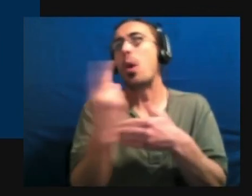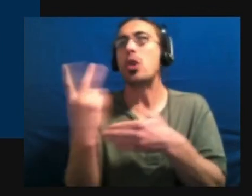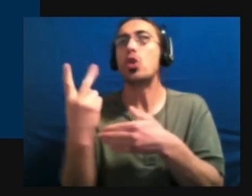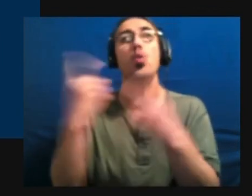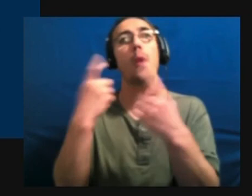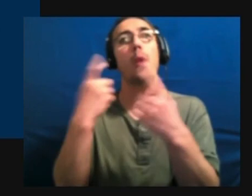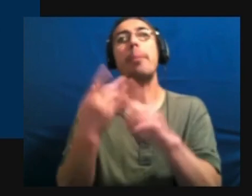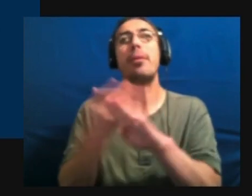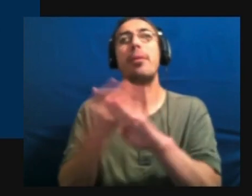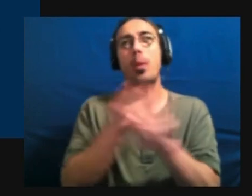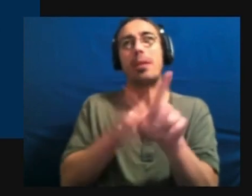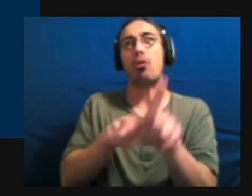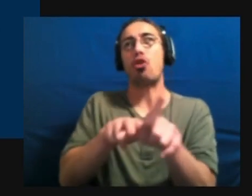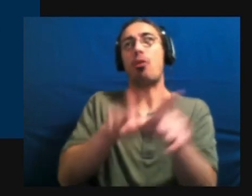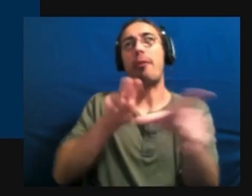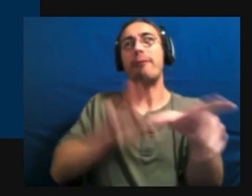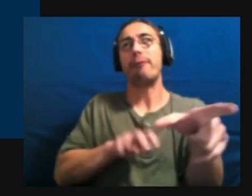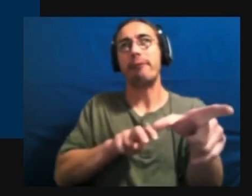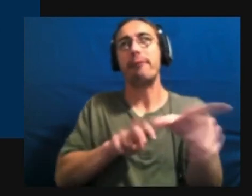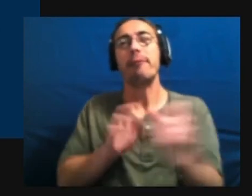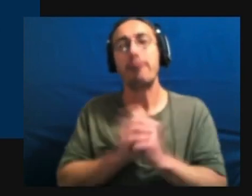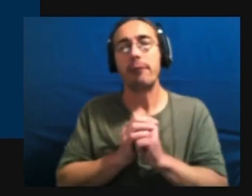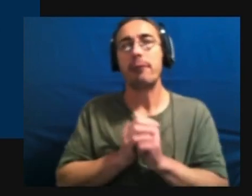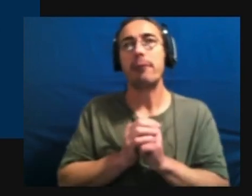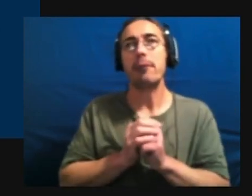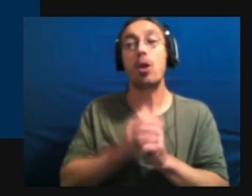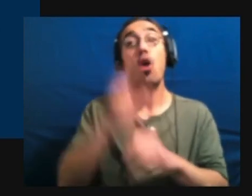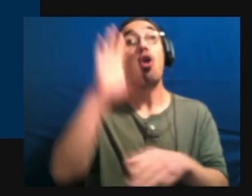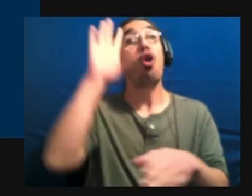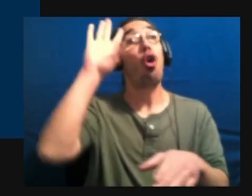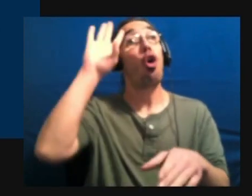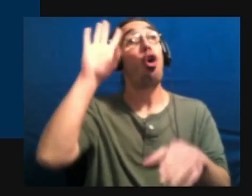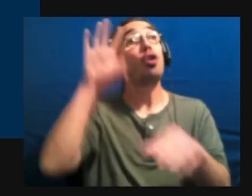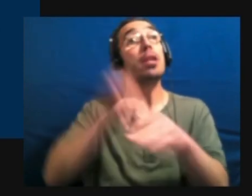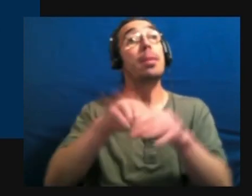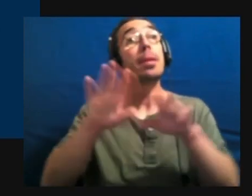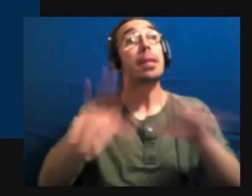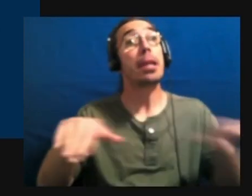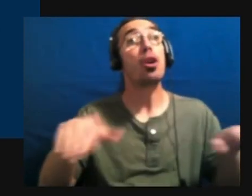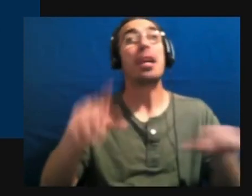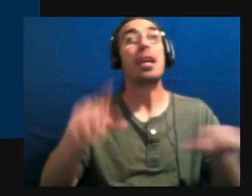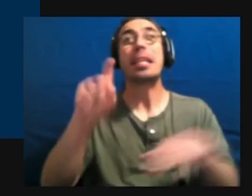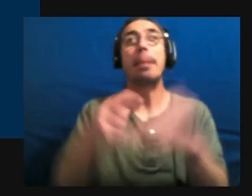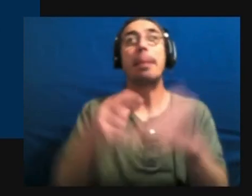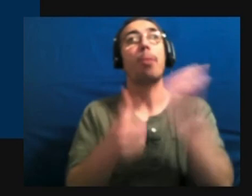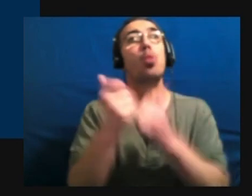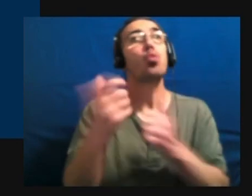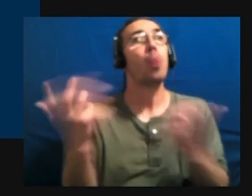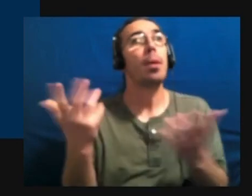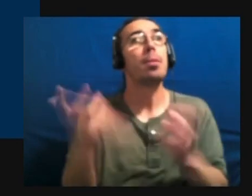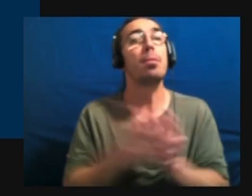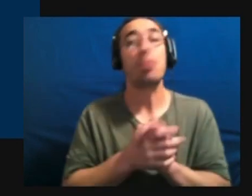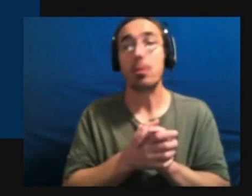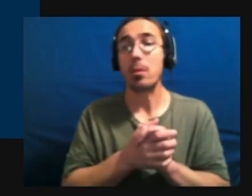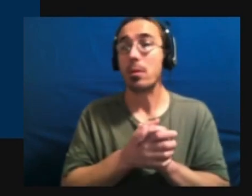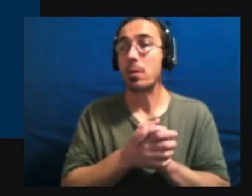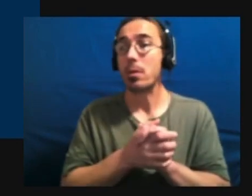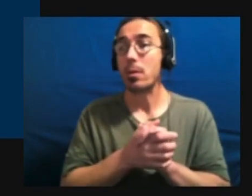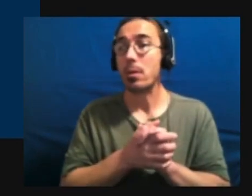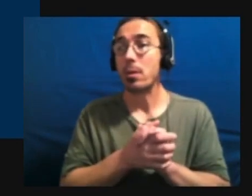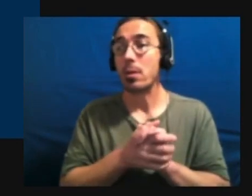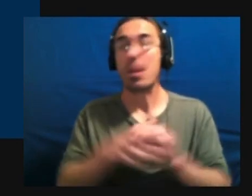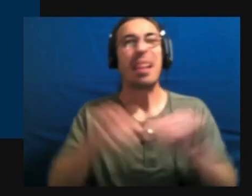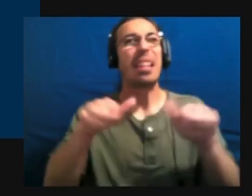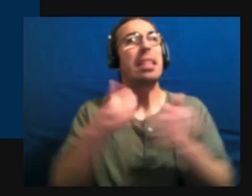off. What is it that autistic kids need the most? And this can help you. Again, please don't think that we're